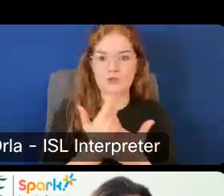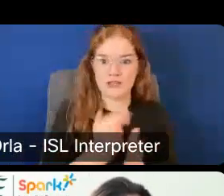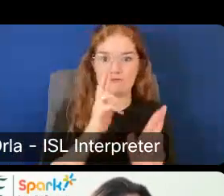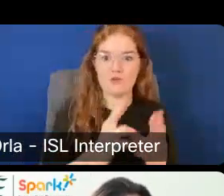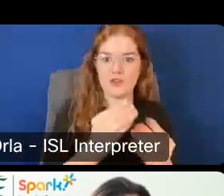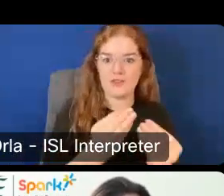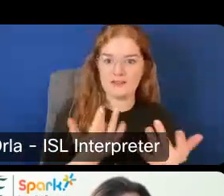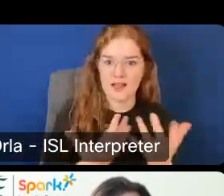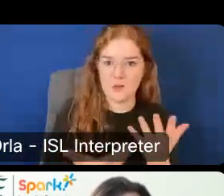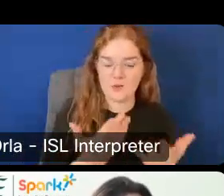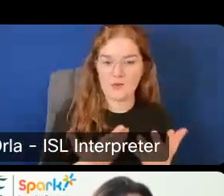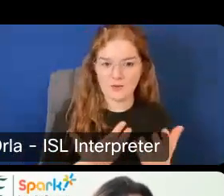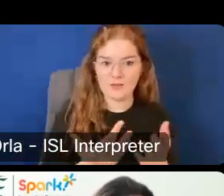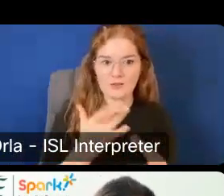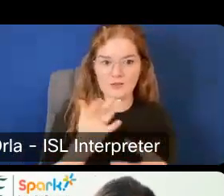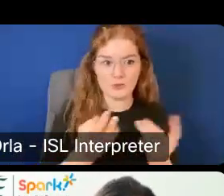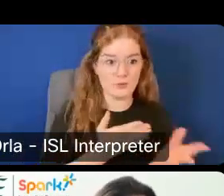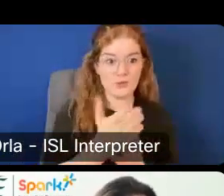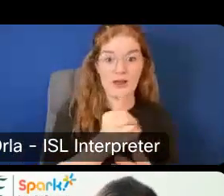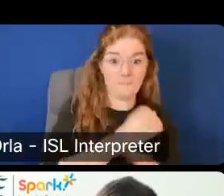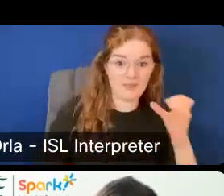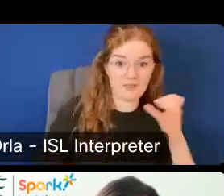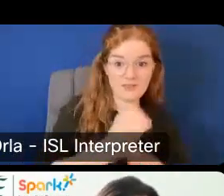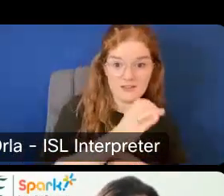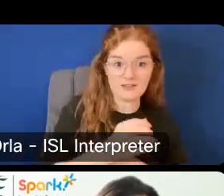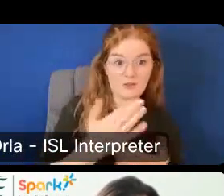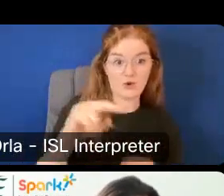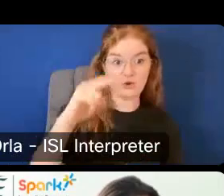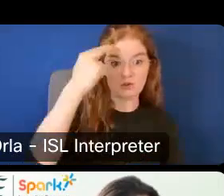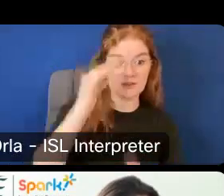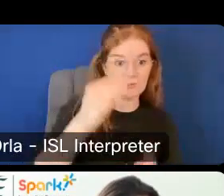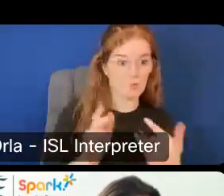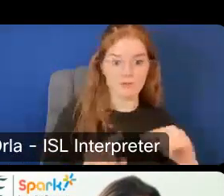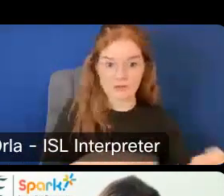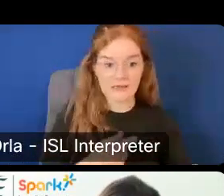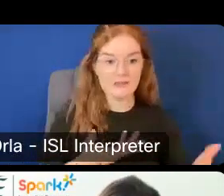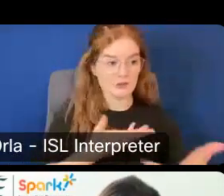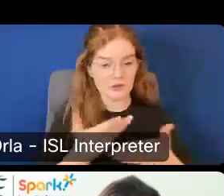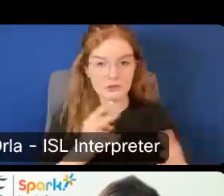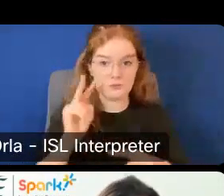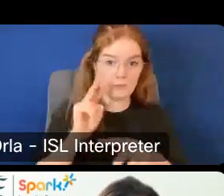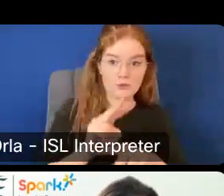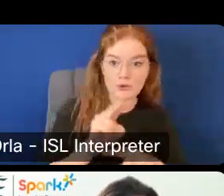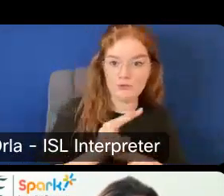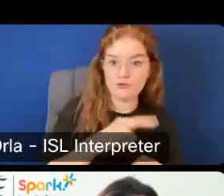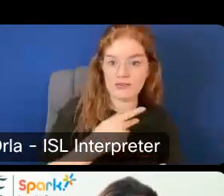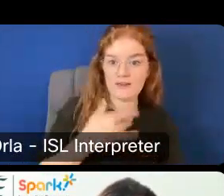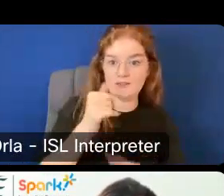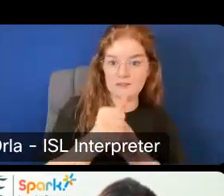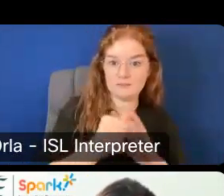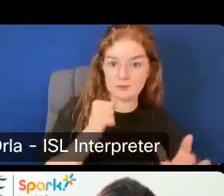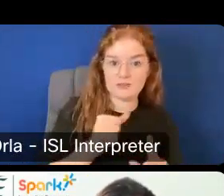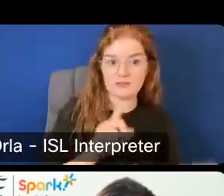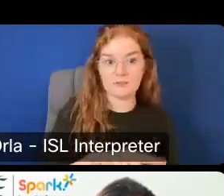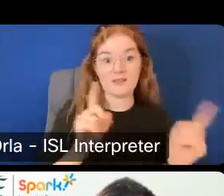things, you do that through empathizing, so understanding the challenge and talking and observing people where they are, by defining